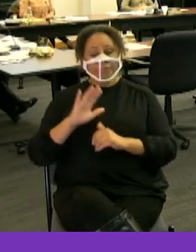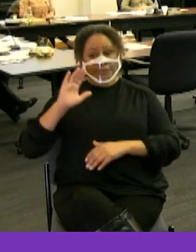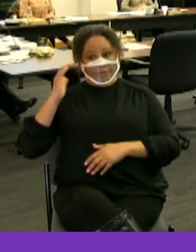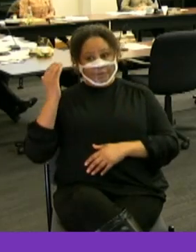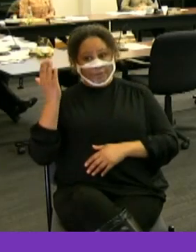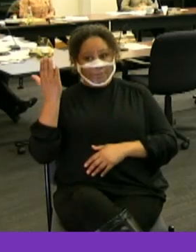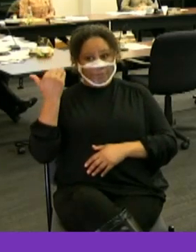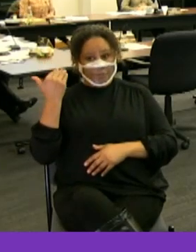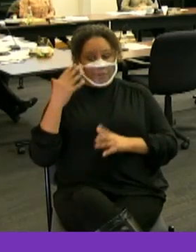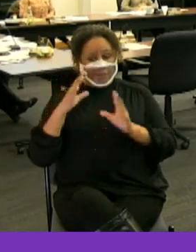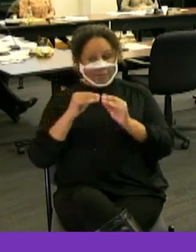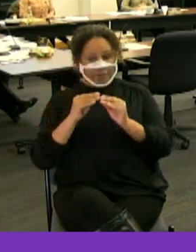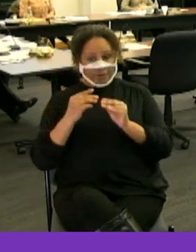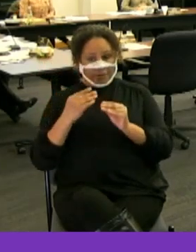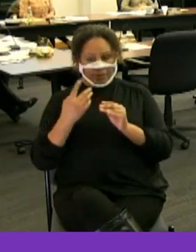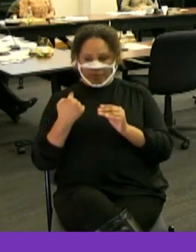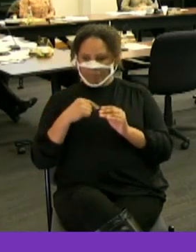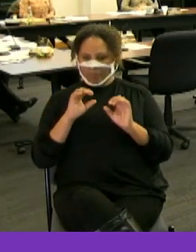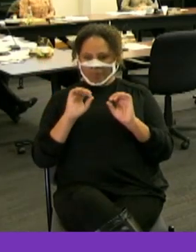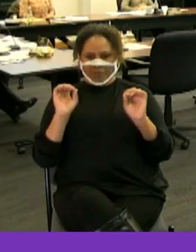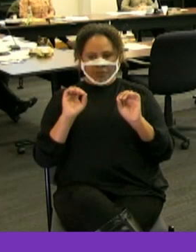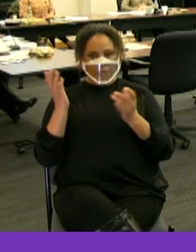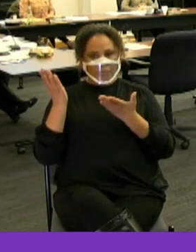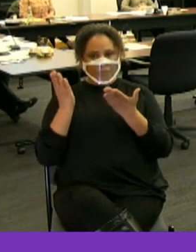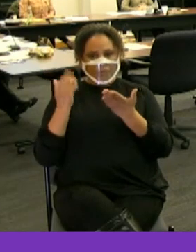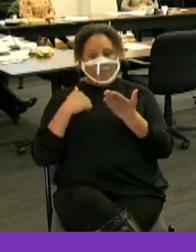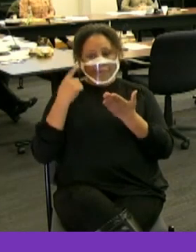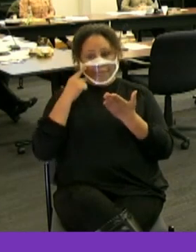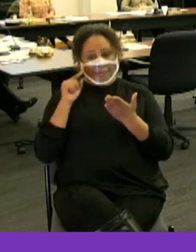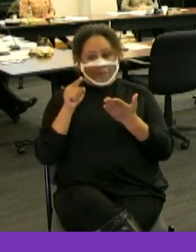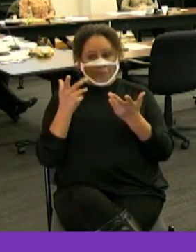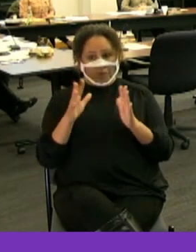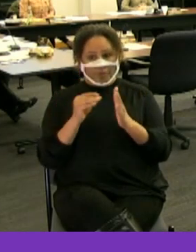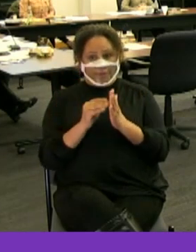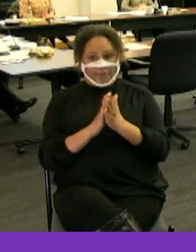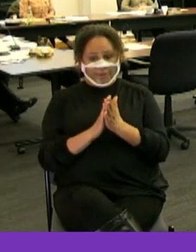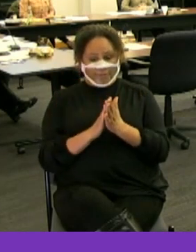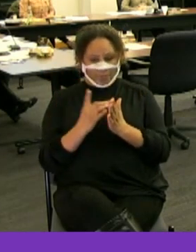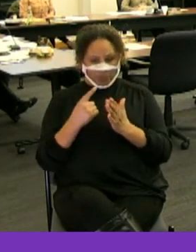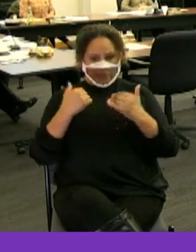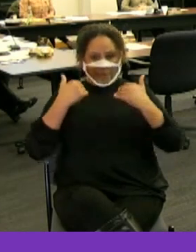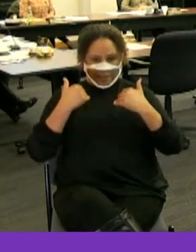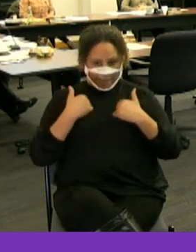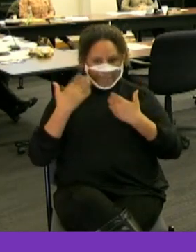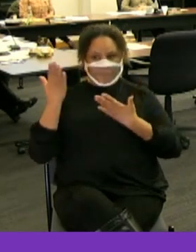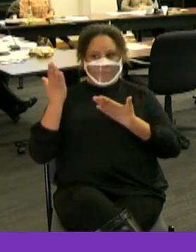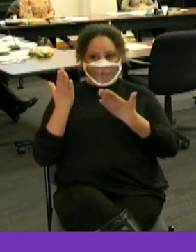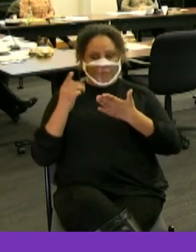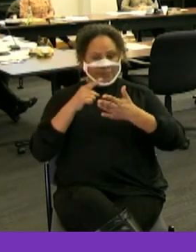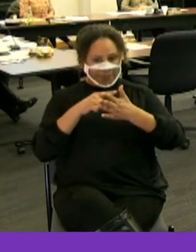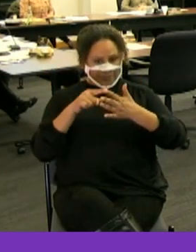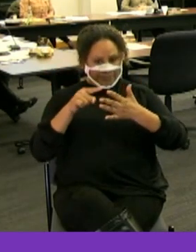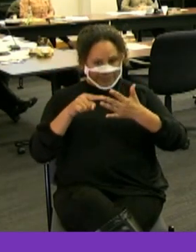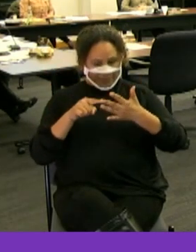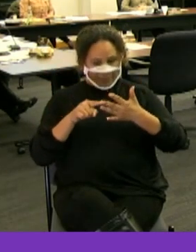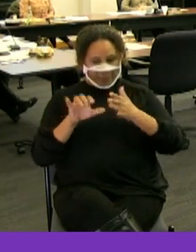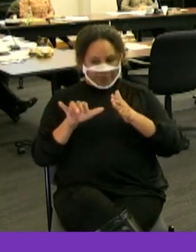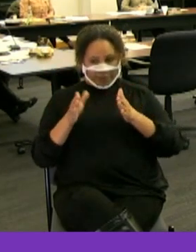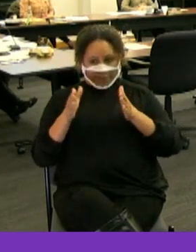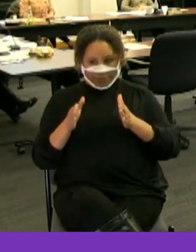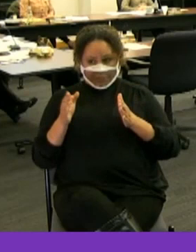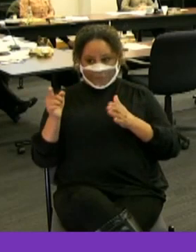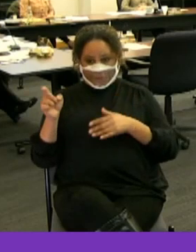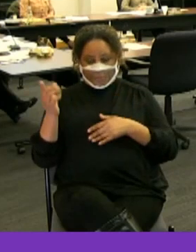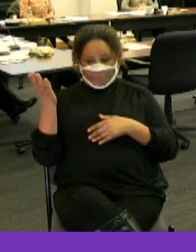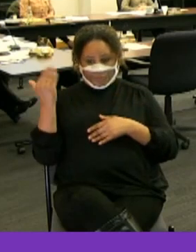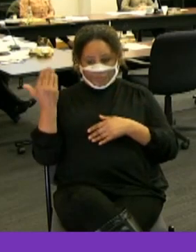didn't have services. I think you've documented that we have all these services, that the person that got up to